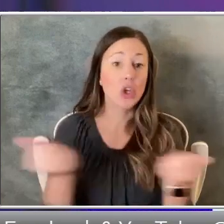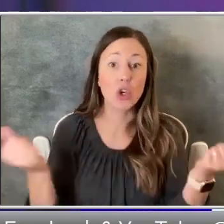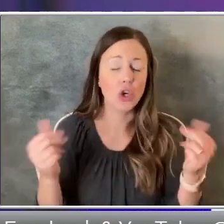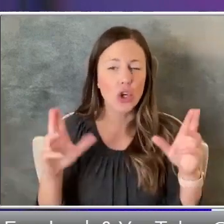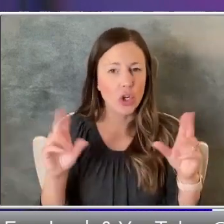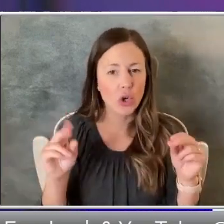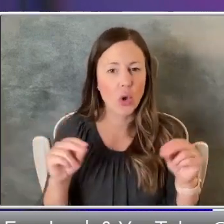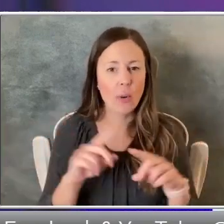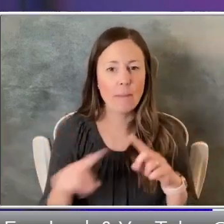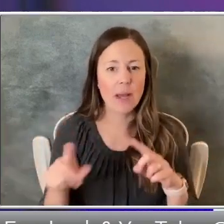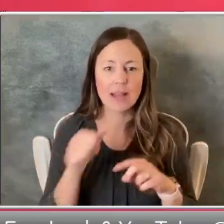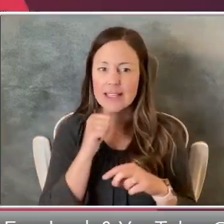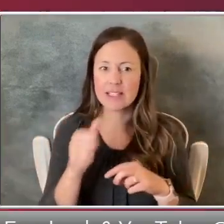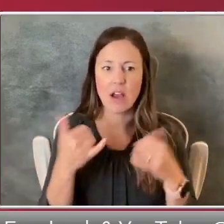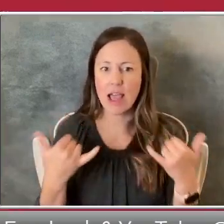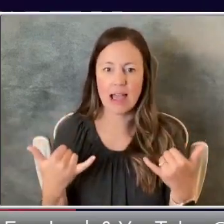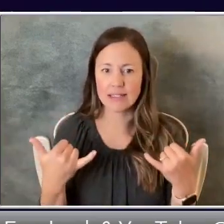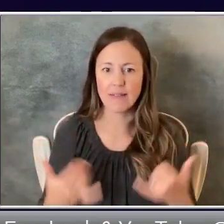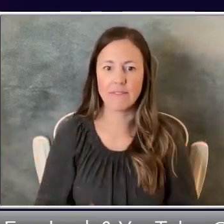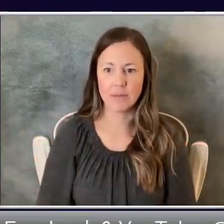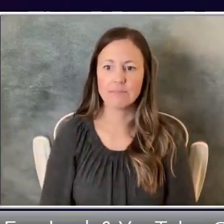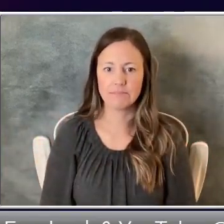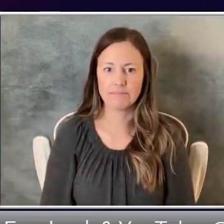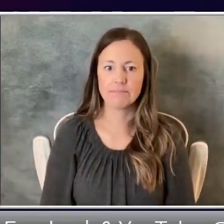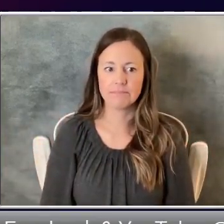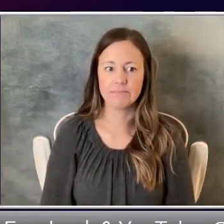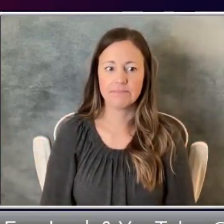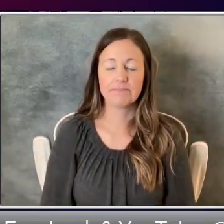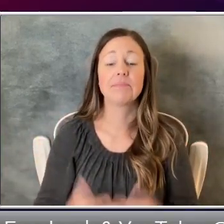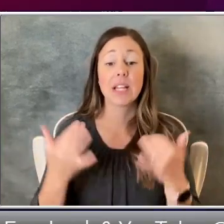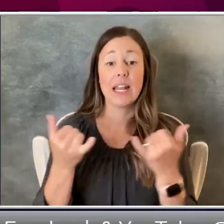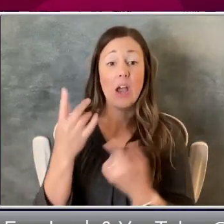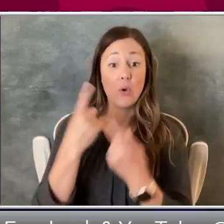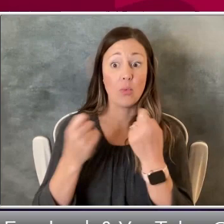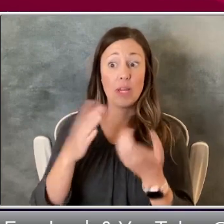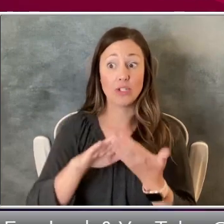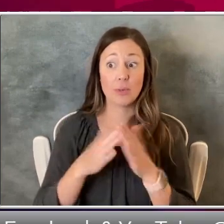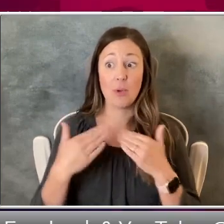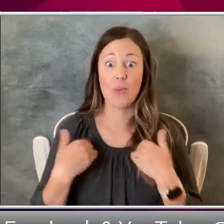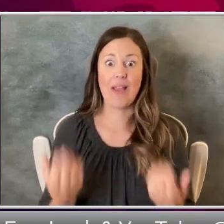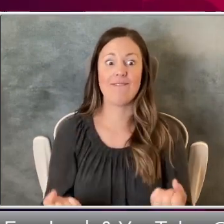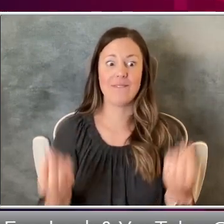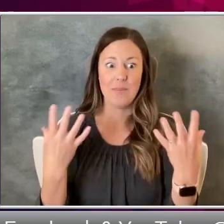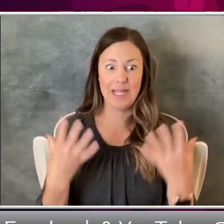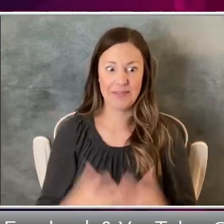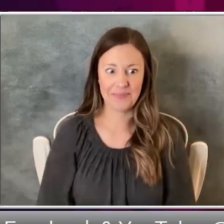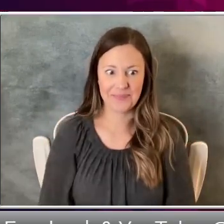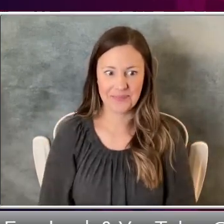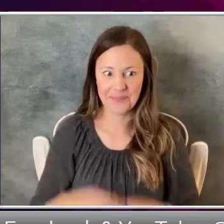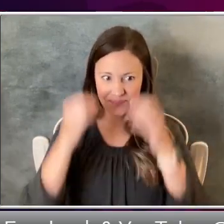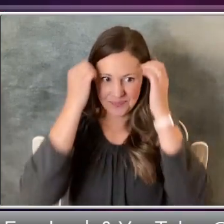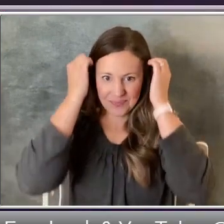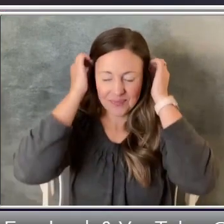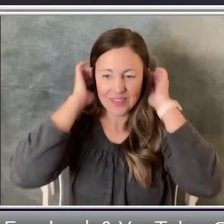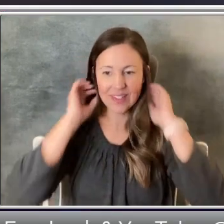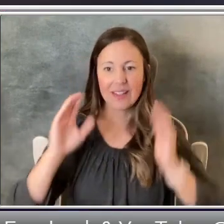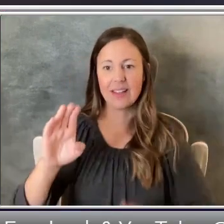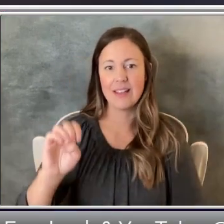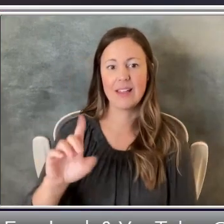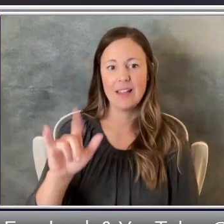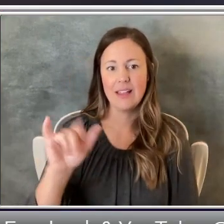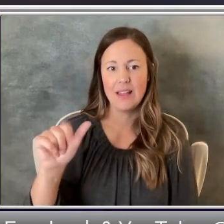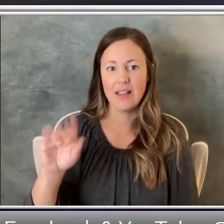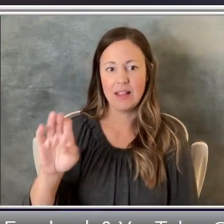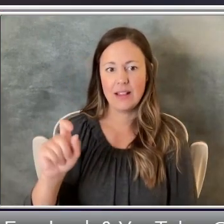active. We want to go to some of our questions from our community because we have so many questions right now. Elizabeth Fabry has a